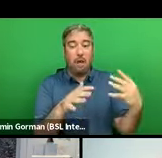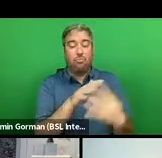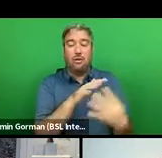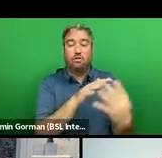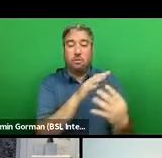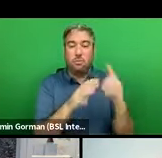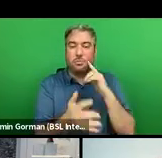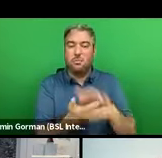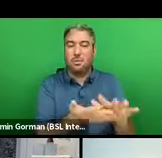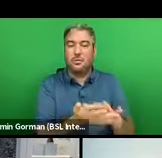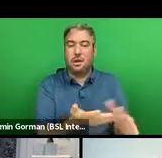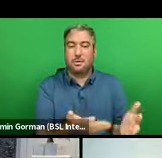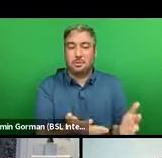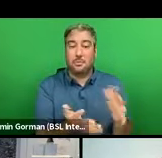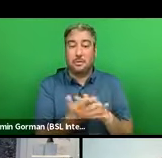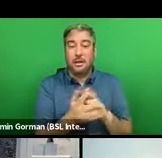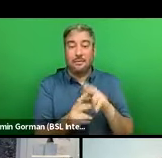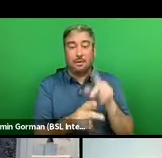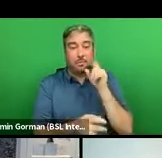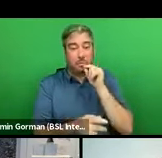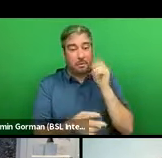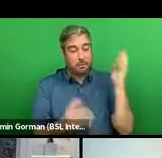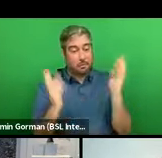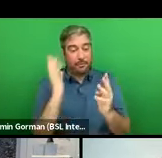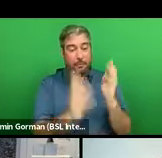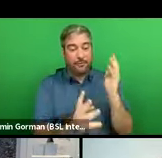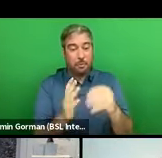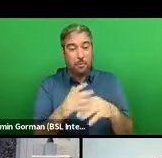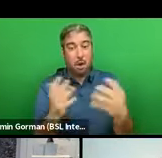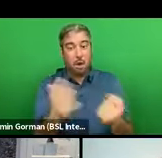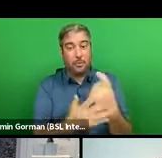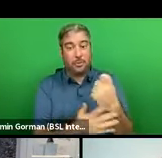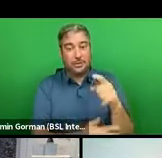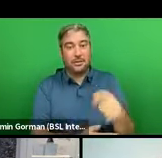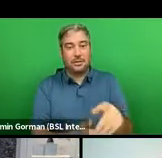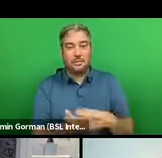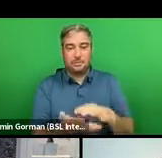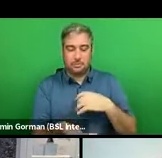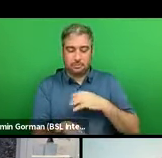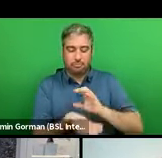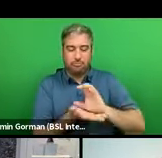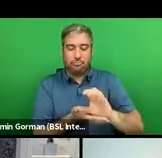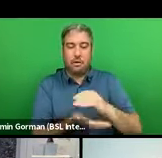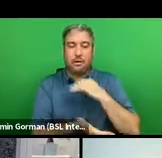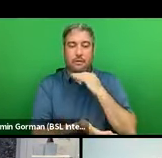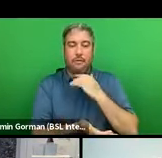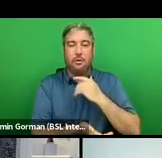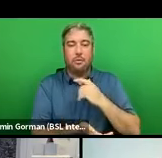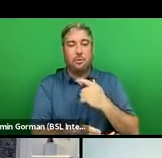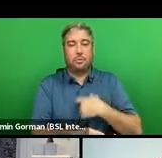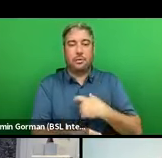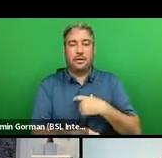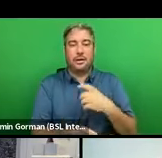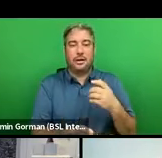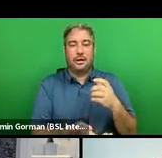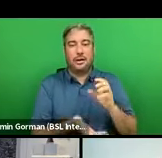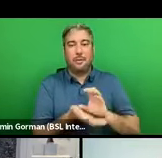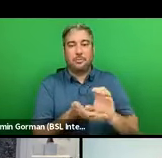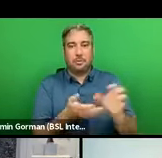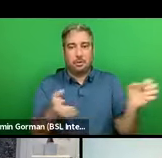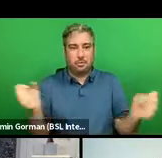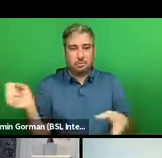with, you know, sufficient human capital and other sorts of sort of people-oriented assets, then the rest is going to take care of